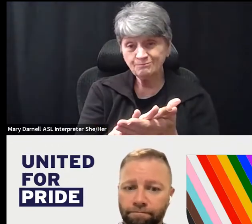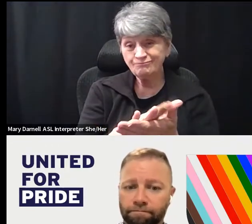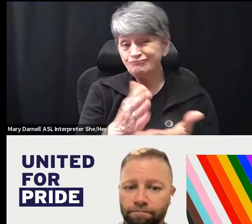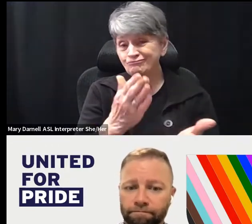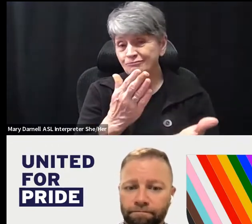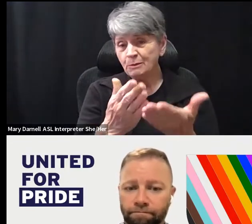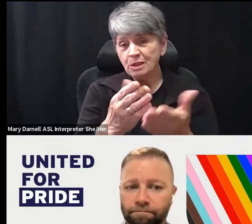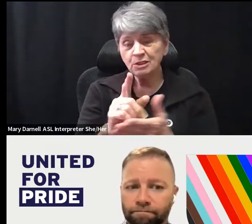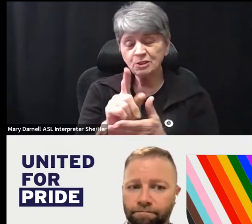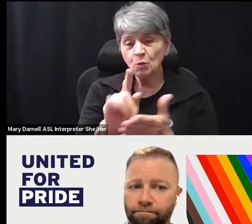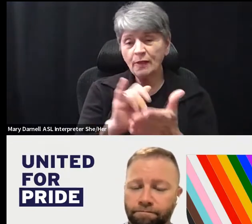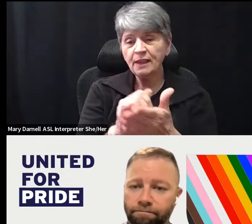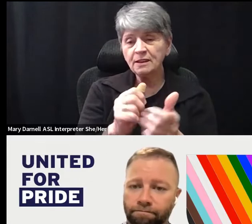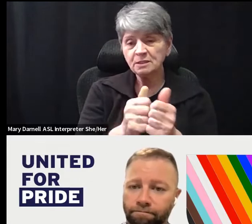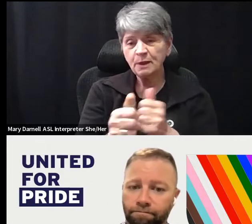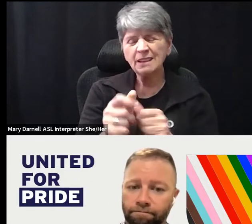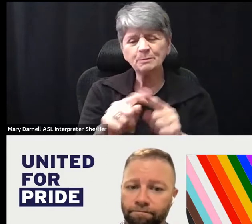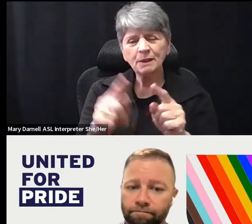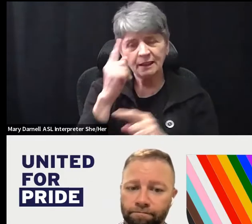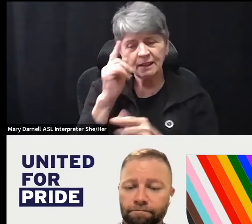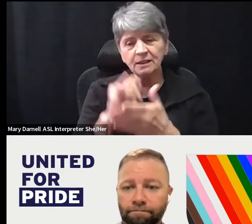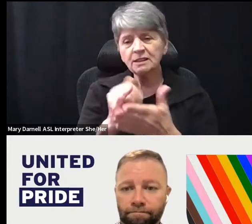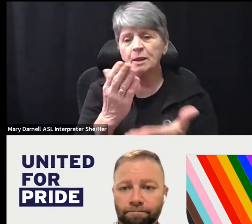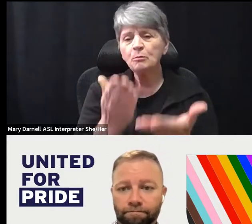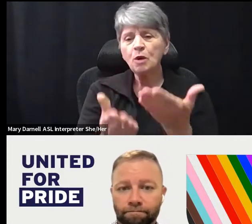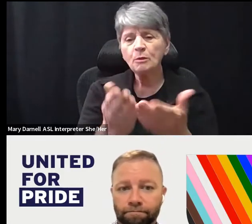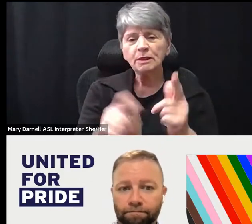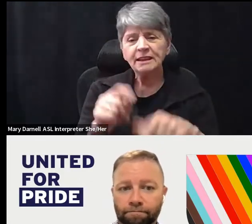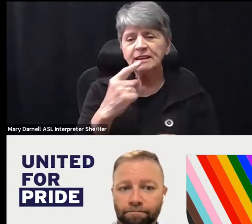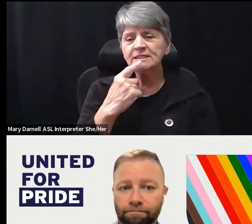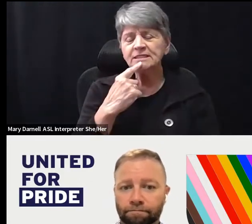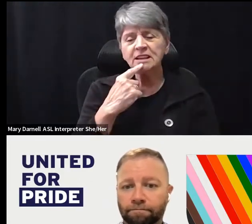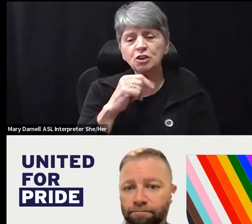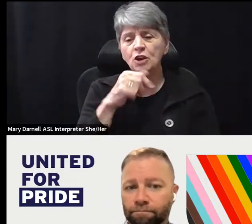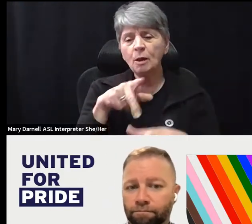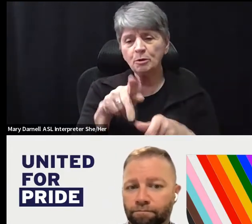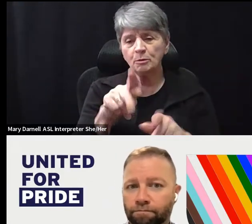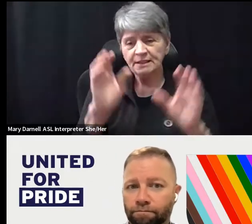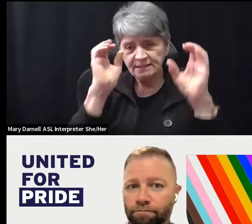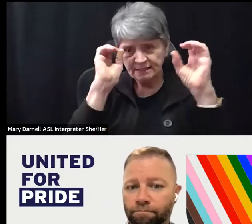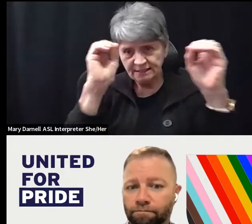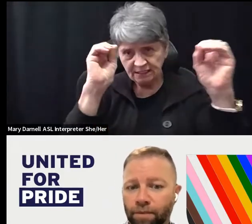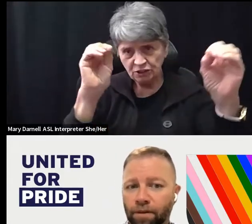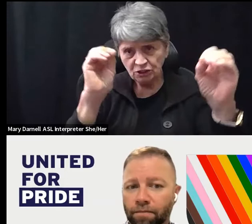but I think that they probably wouldn't be able to say that you're not allowed to teach your kids religion at home if you're allowed to teach them something